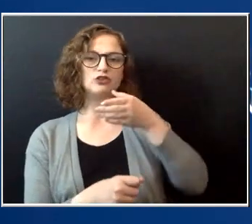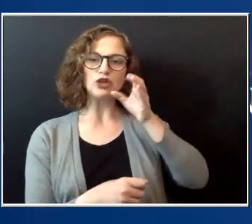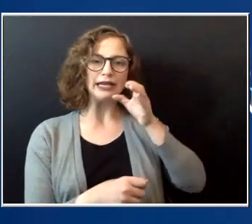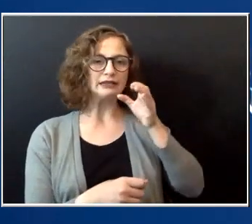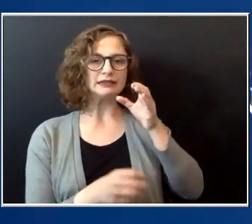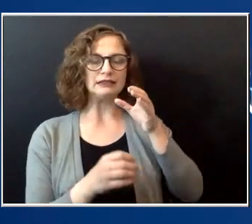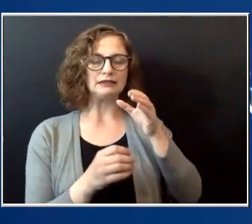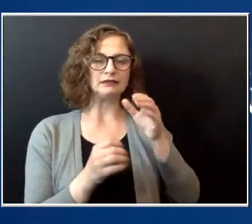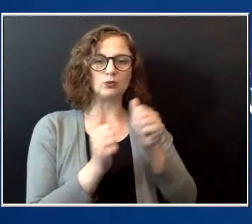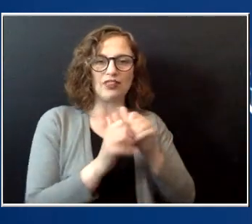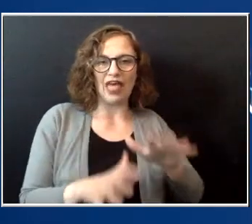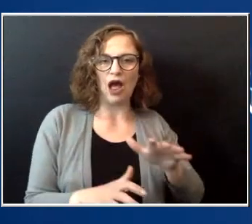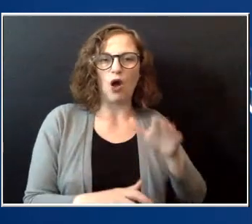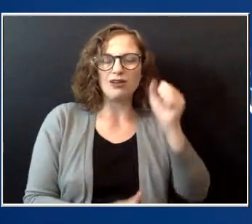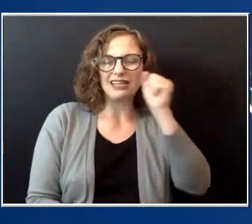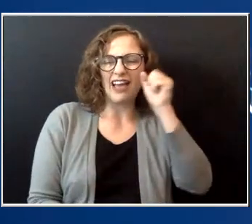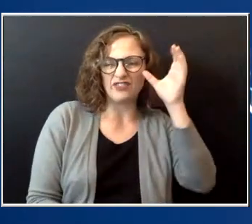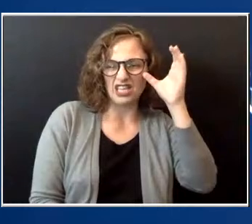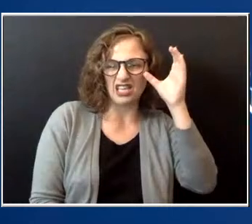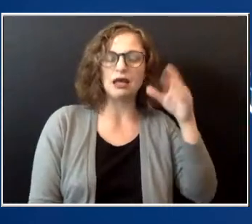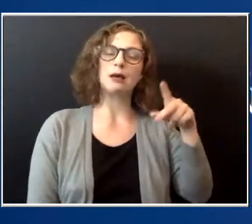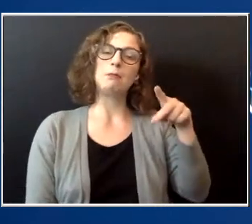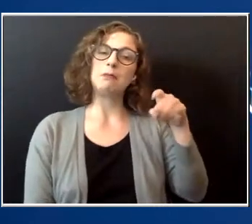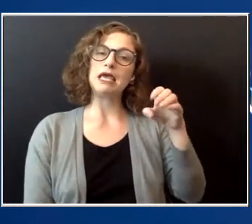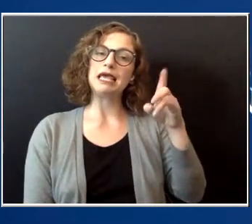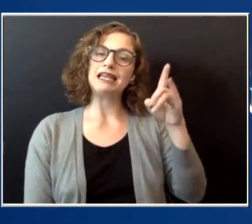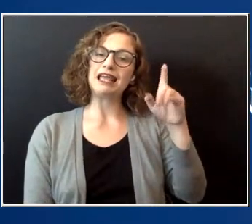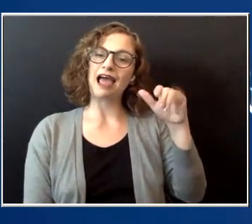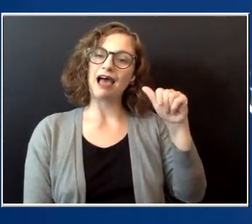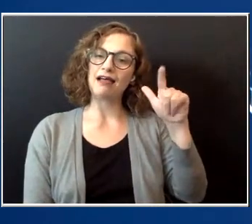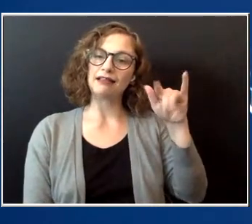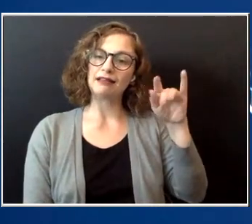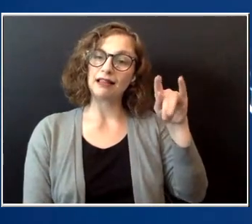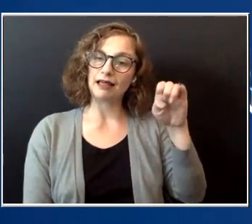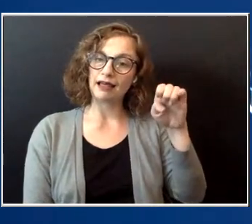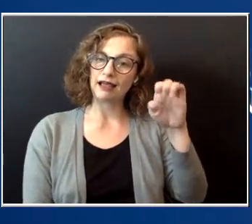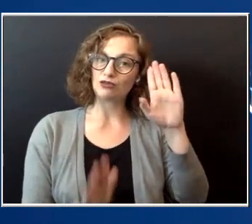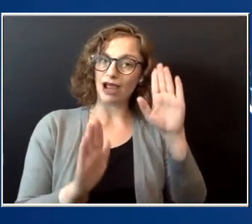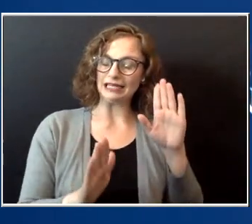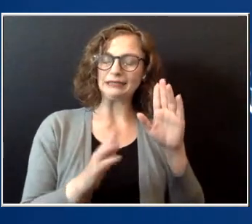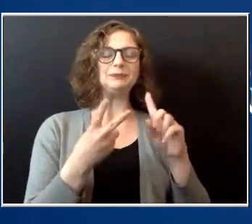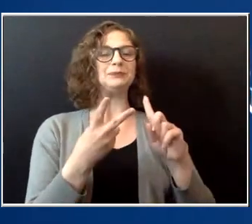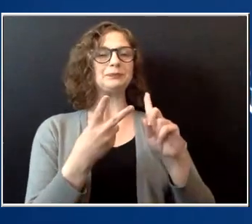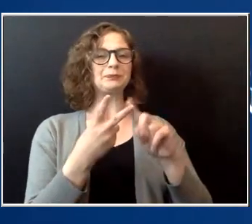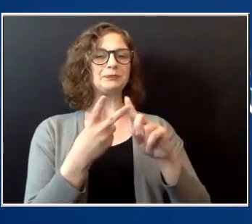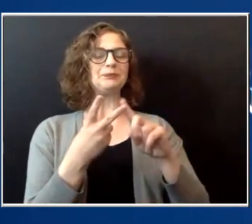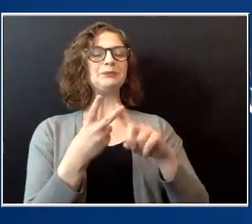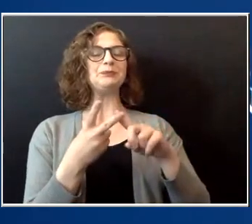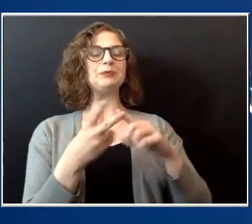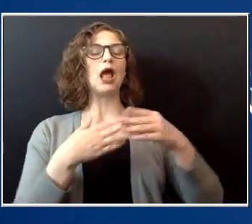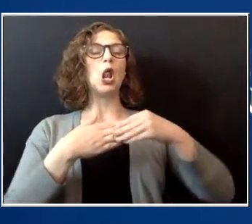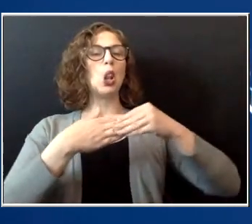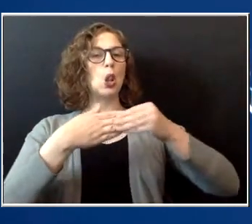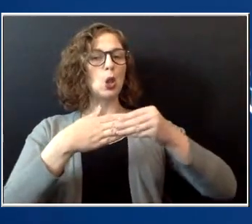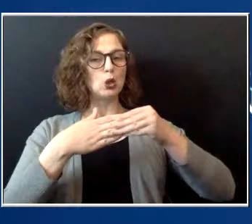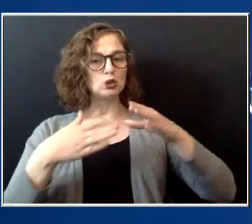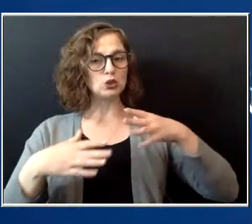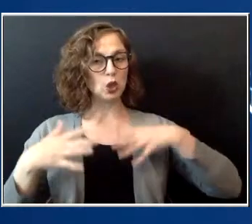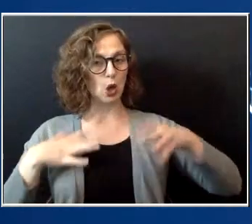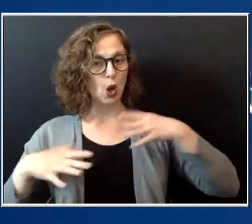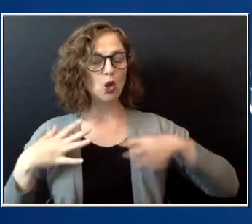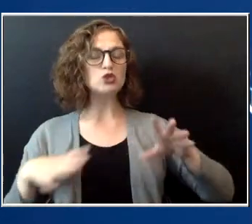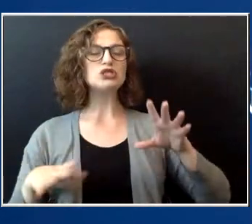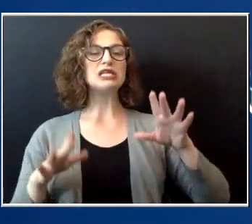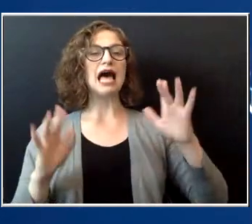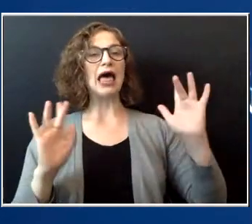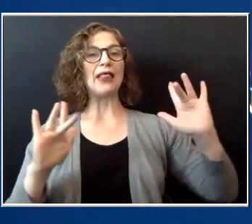Pedialyte's great. Number two is have very loose clothing and light colored clothing. It's better than tight or dark